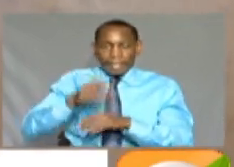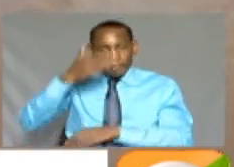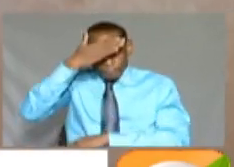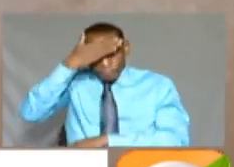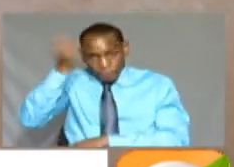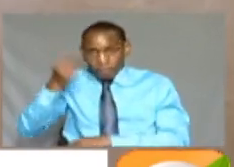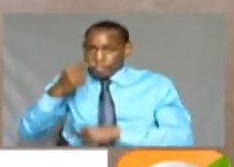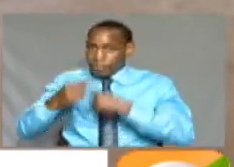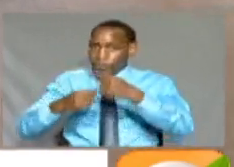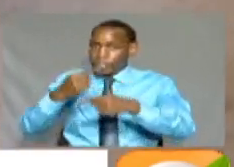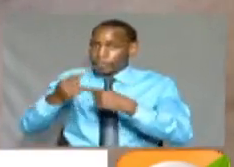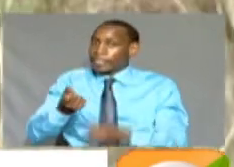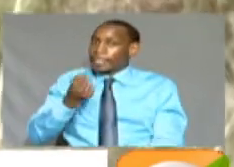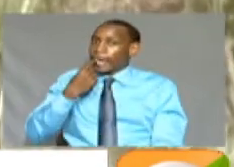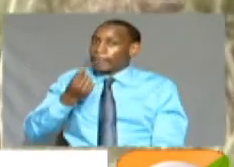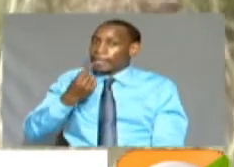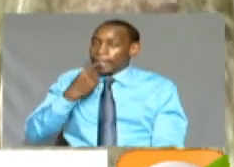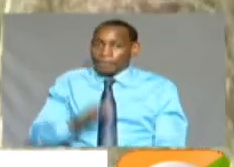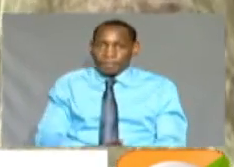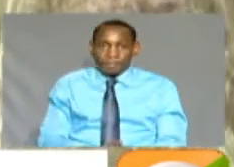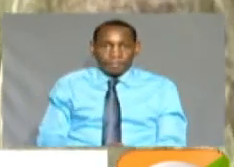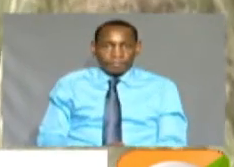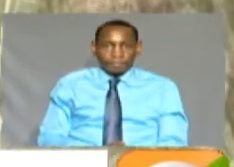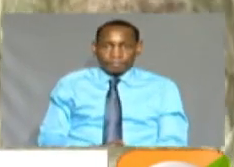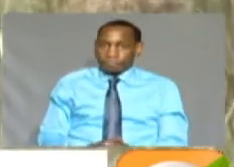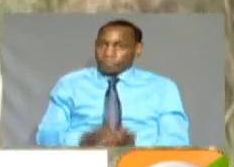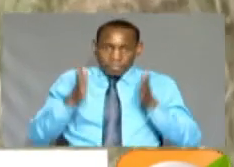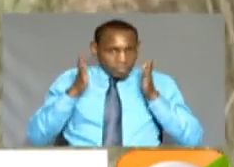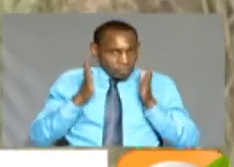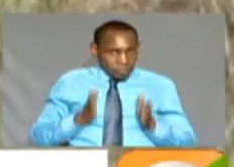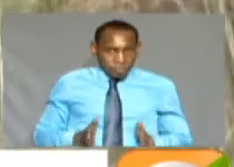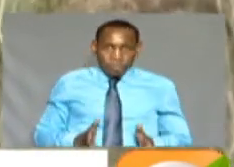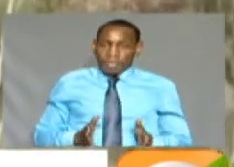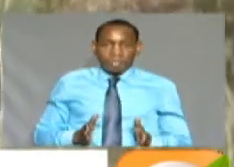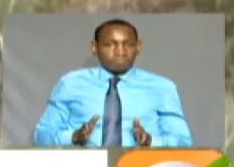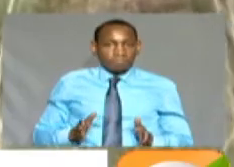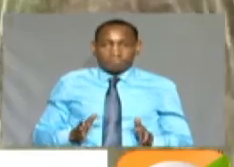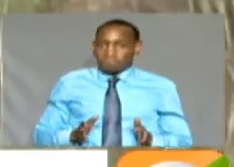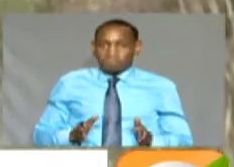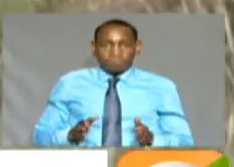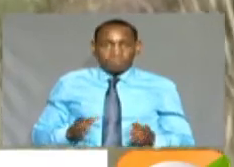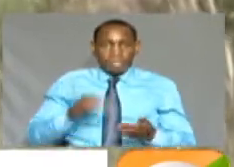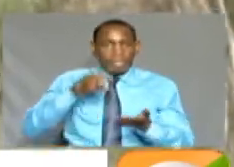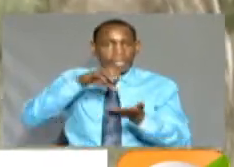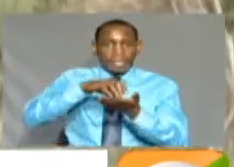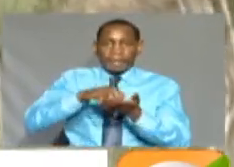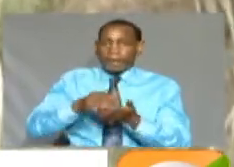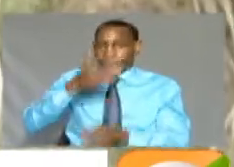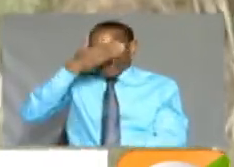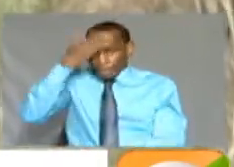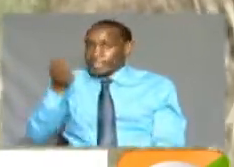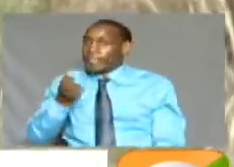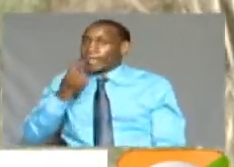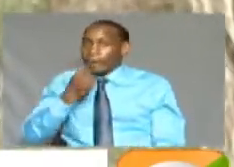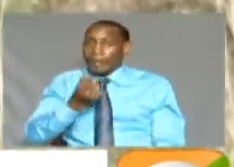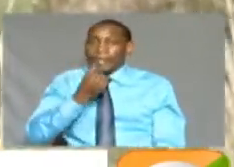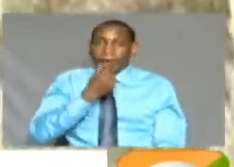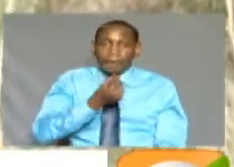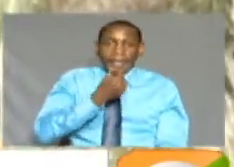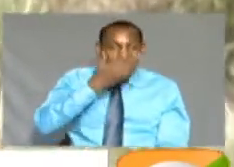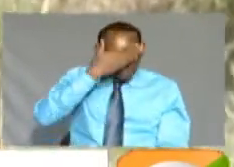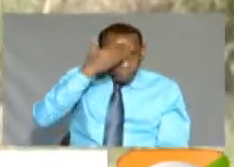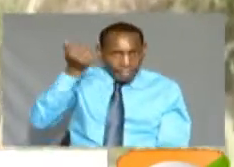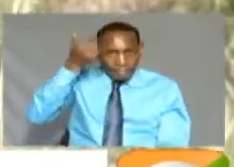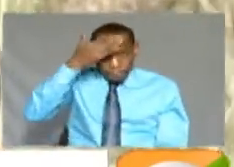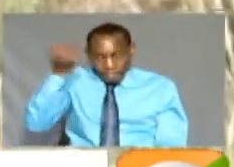to keep up with her dosage. Due to my human nature, I used to forget to take the medication every now and then.